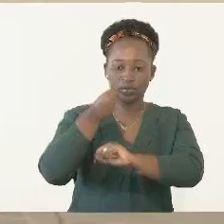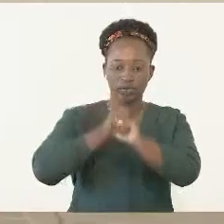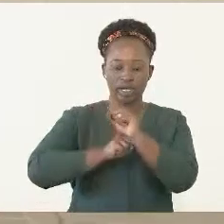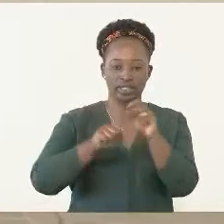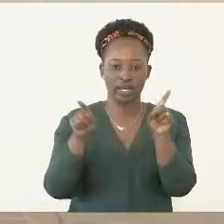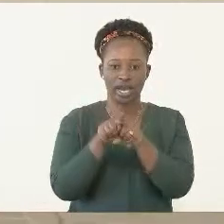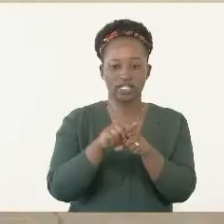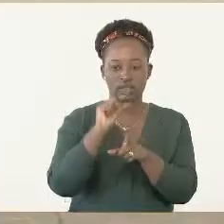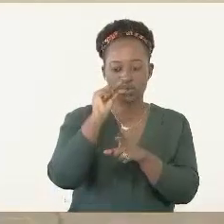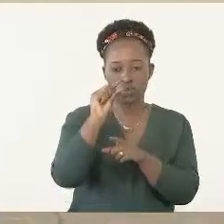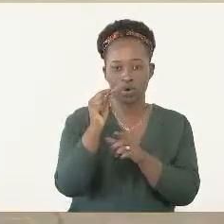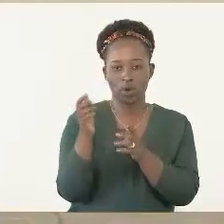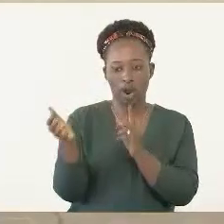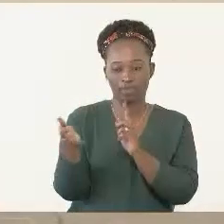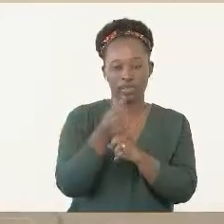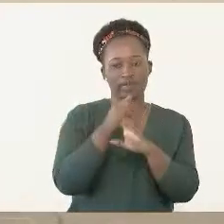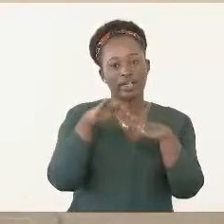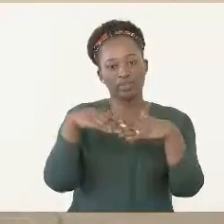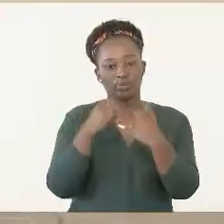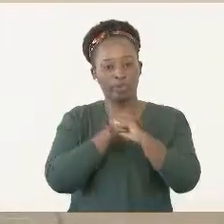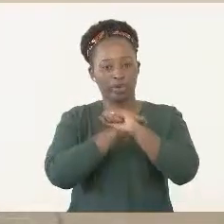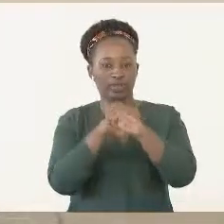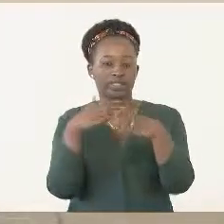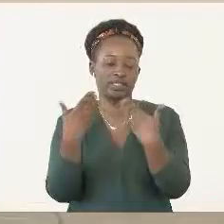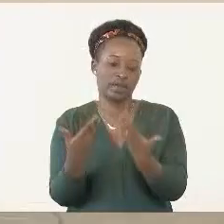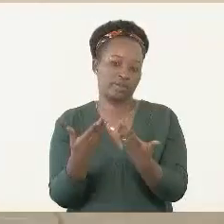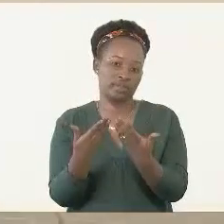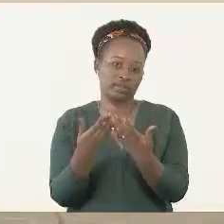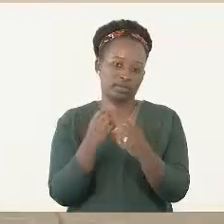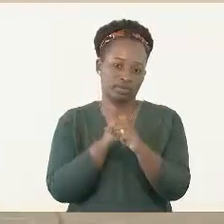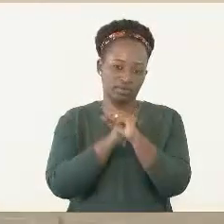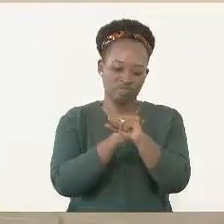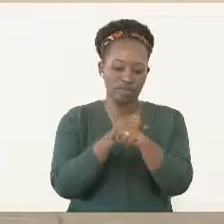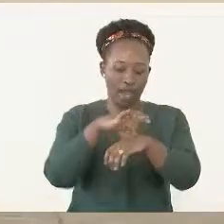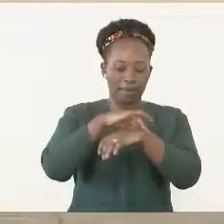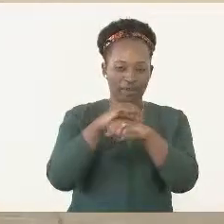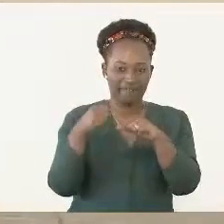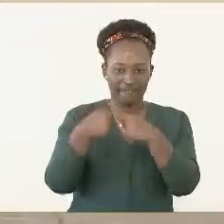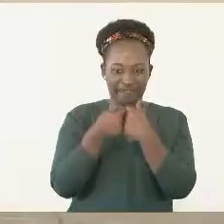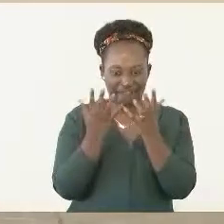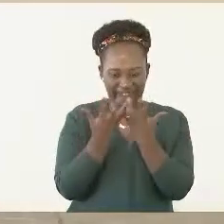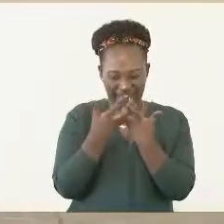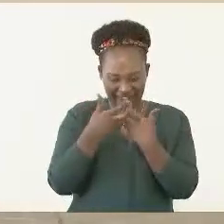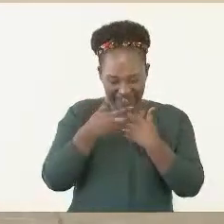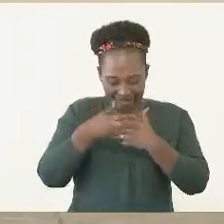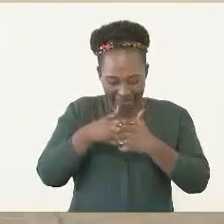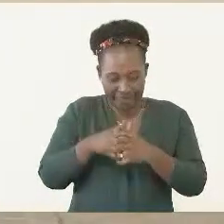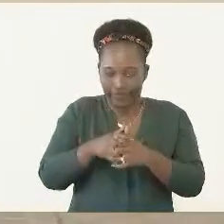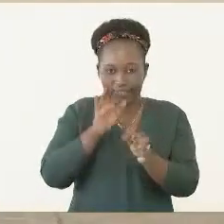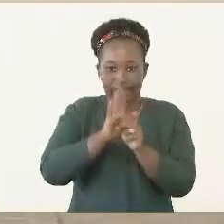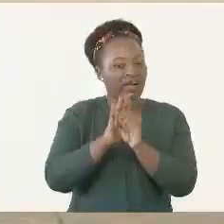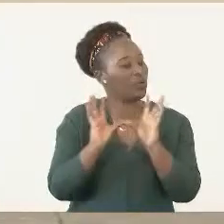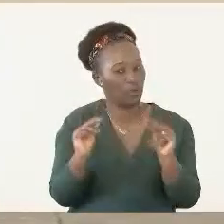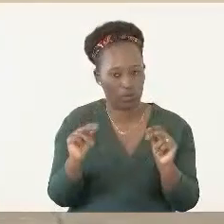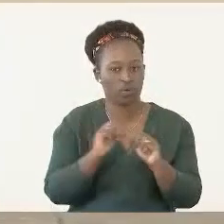absorber, to protect or to prevent bones from colliding, because this can cause pain. So to